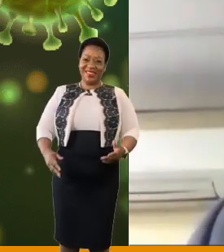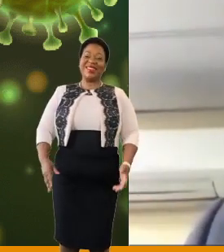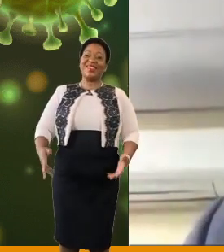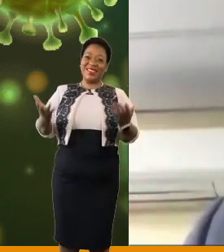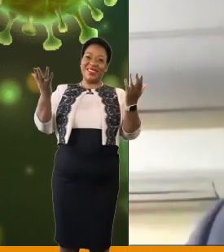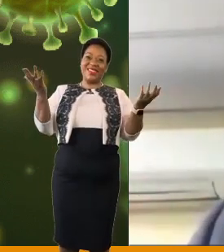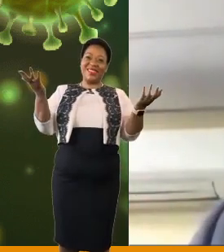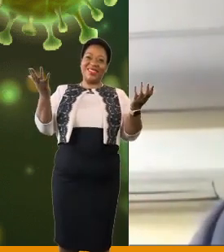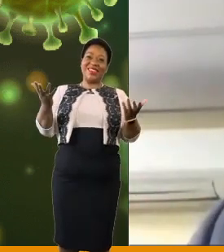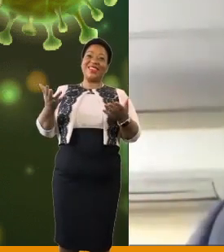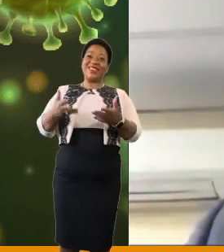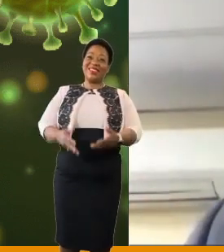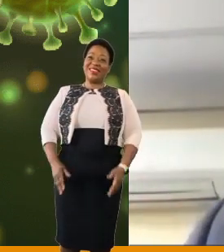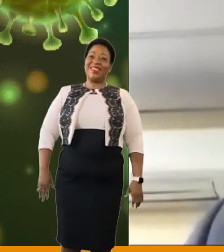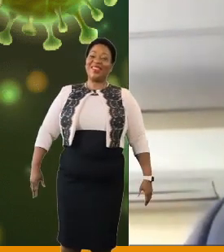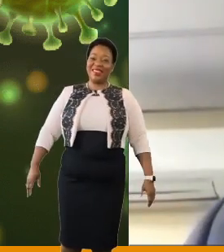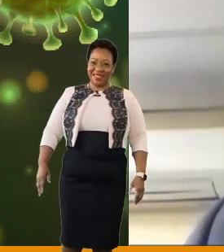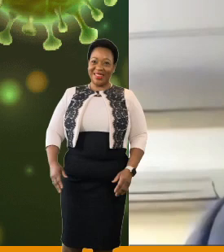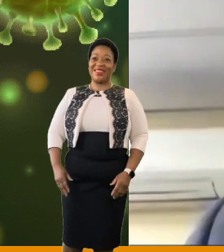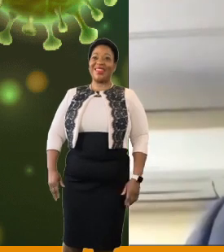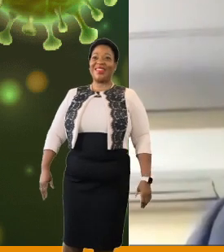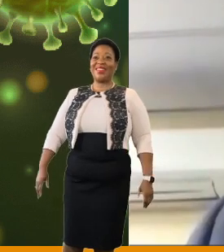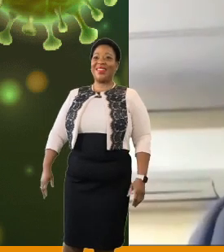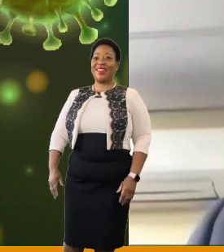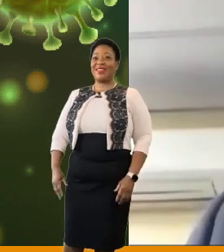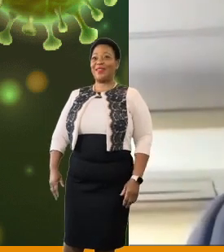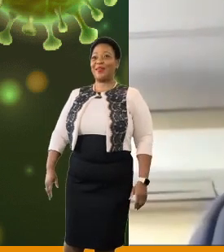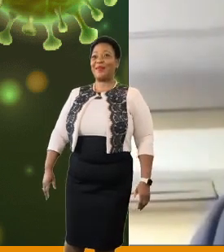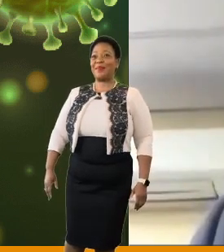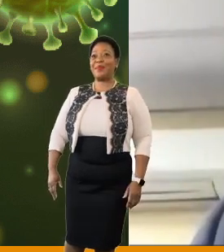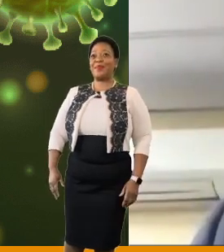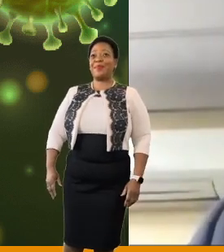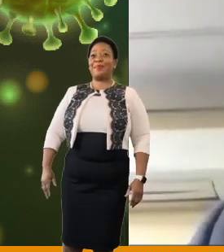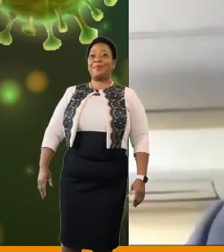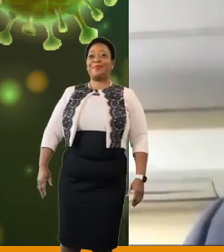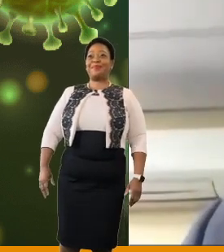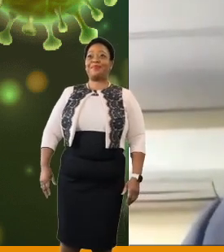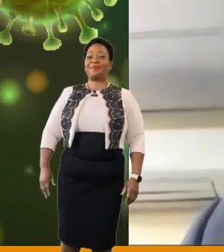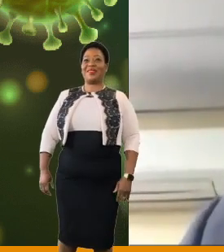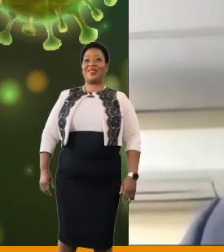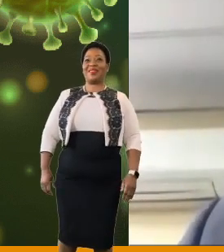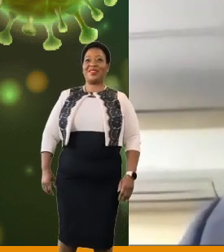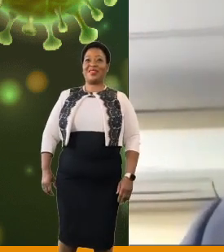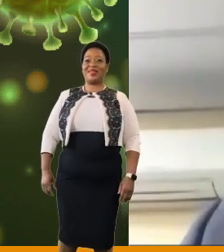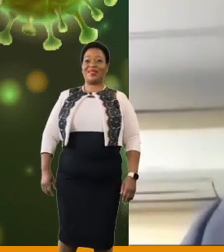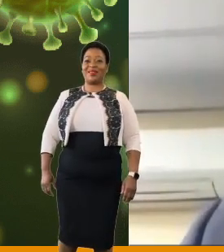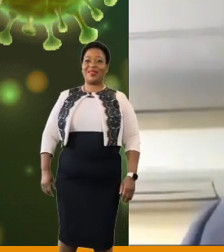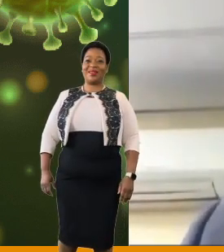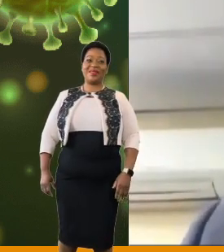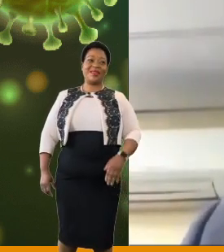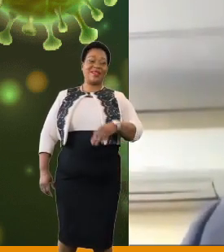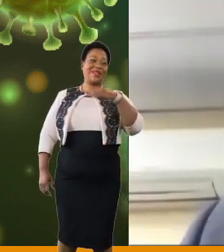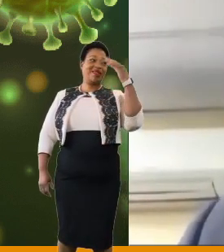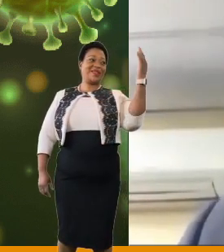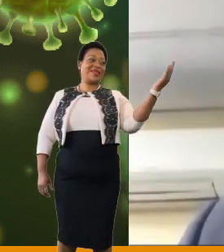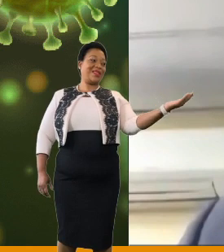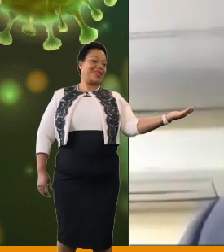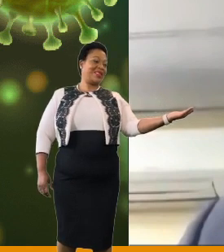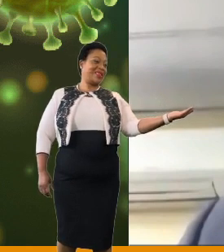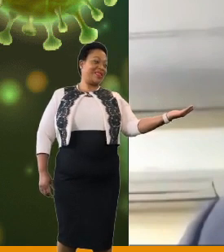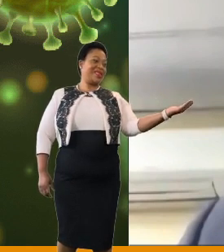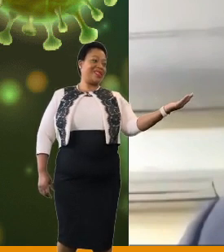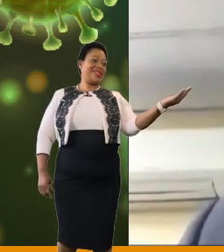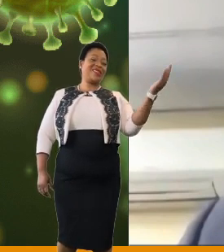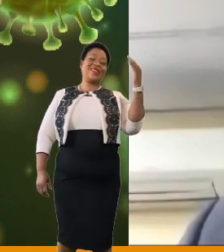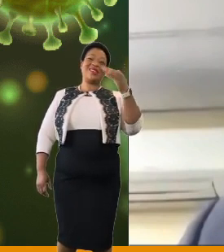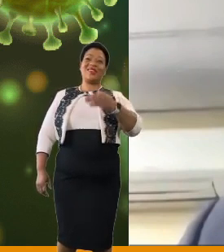going to apply to have had this insurance running for a couple of years or months.